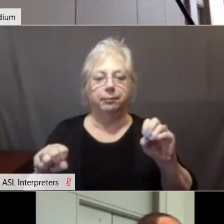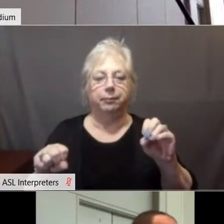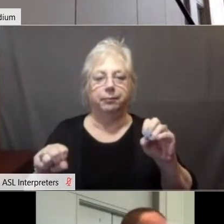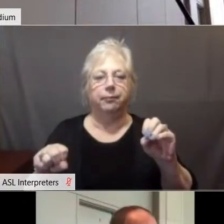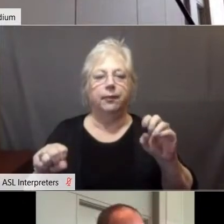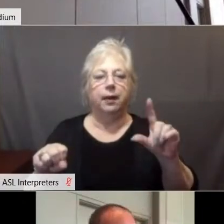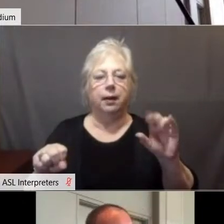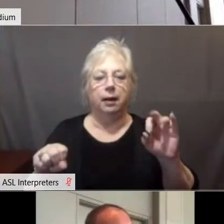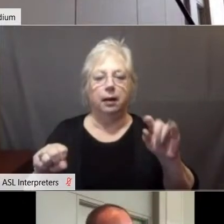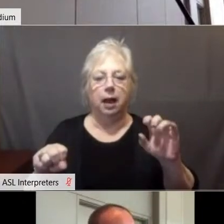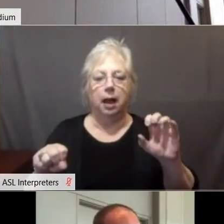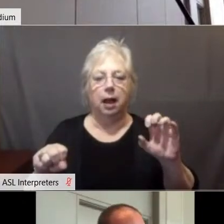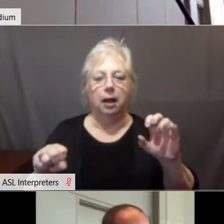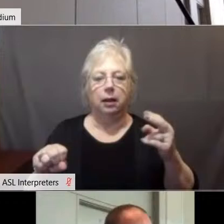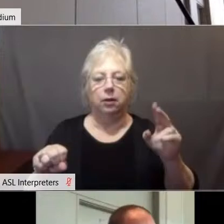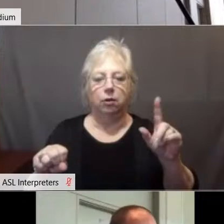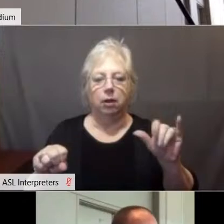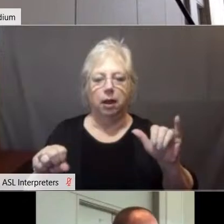Lashley. Aye.